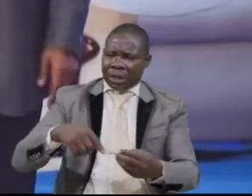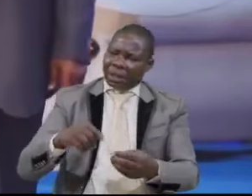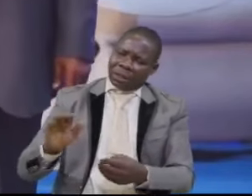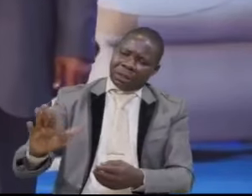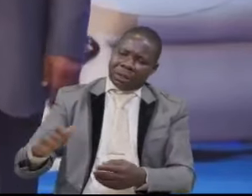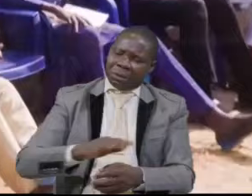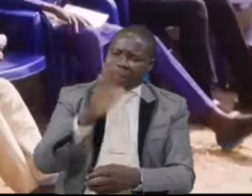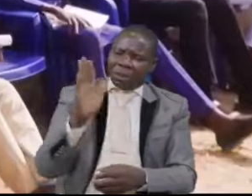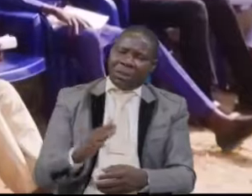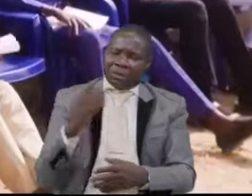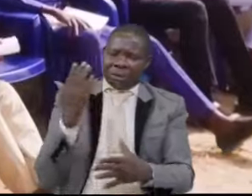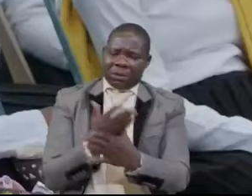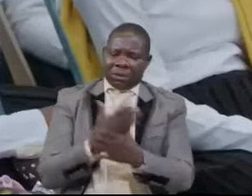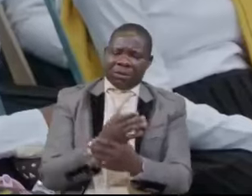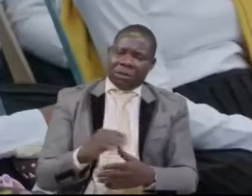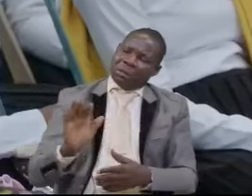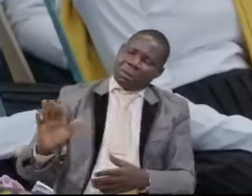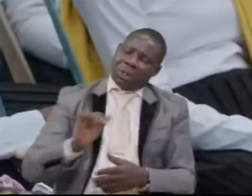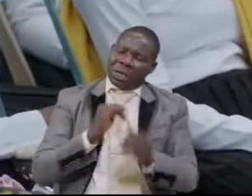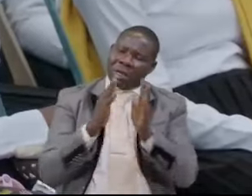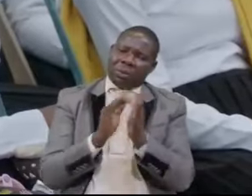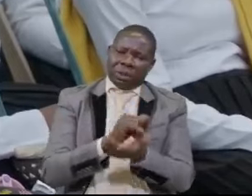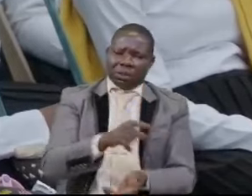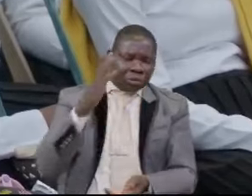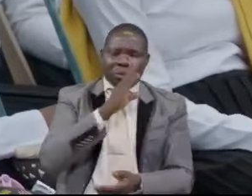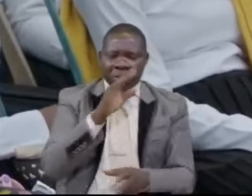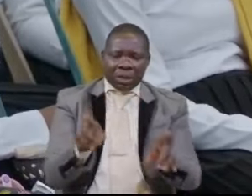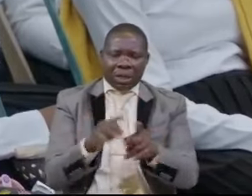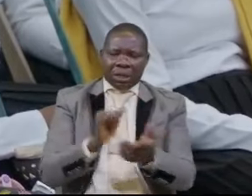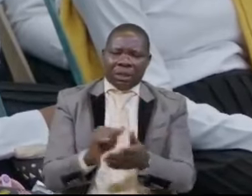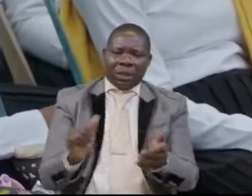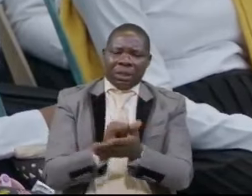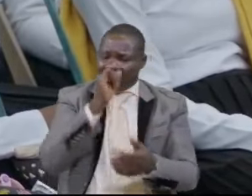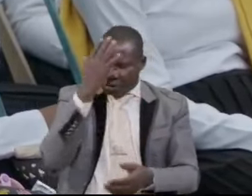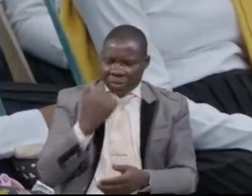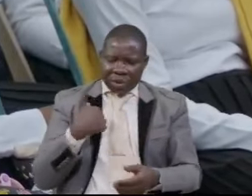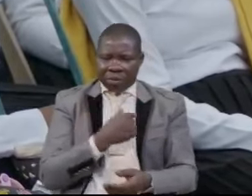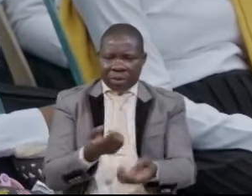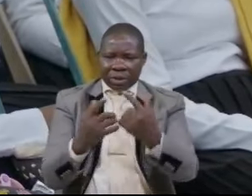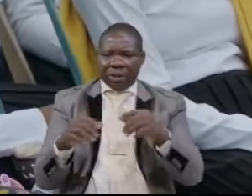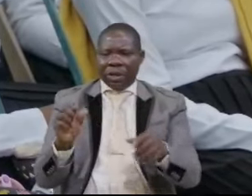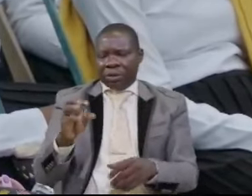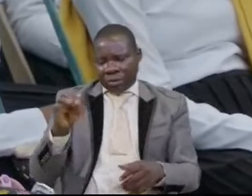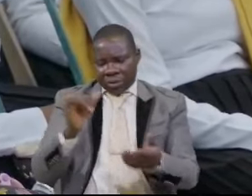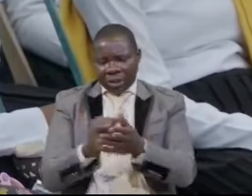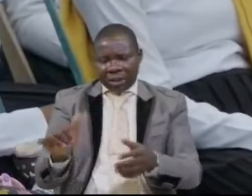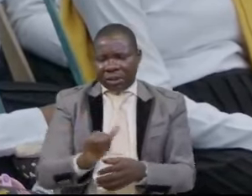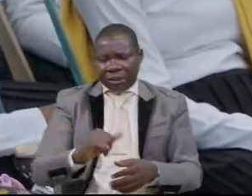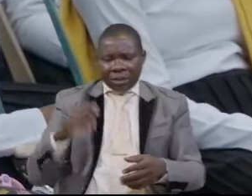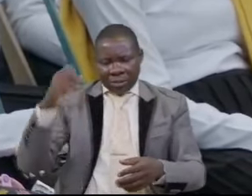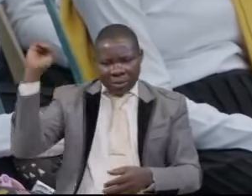pray you'll be like that. That's why we came, so that the same grace and the same power and the